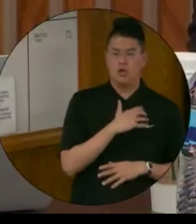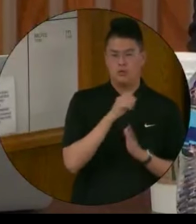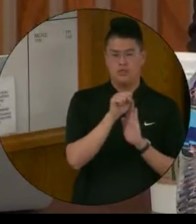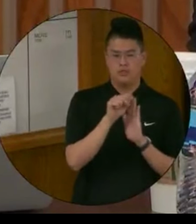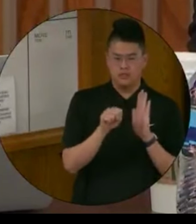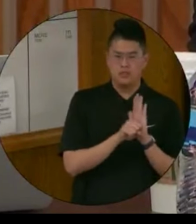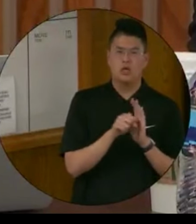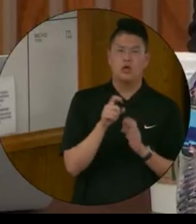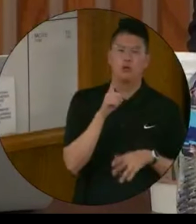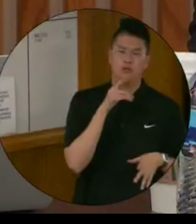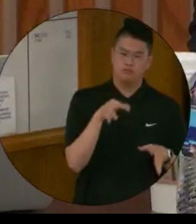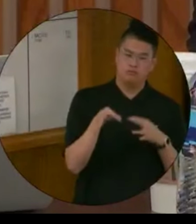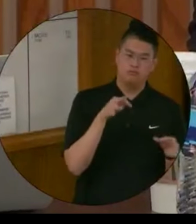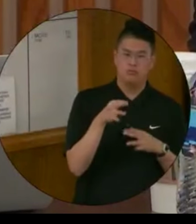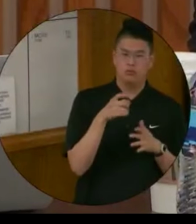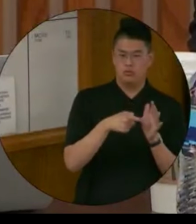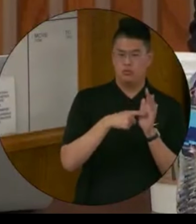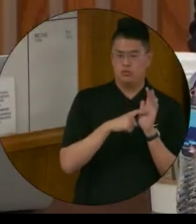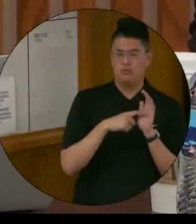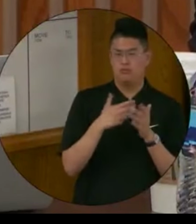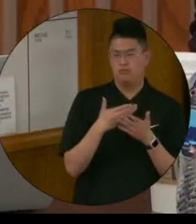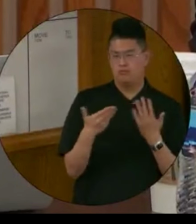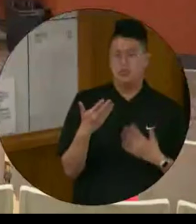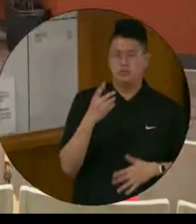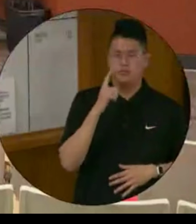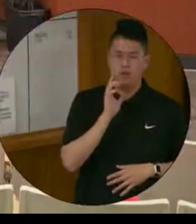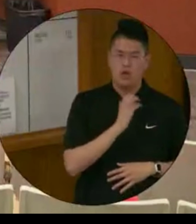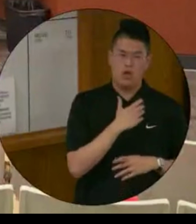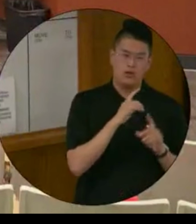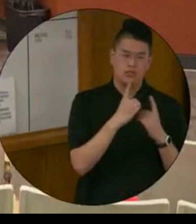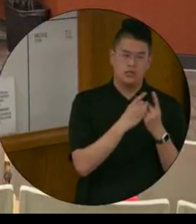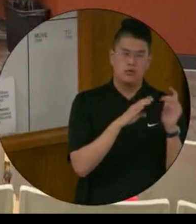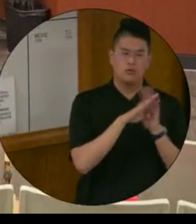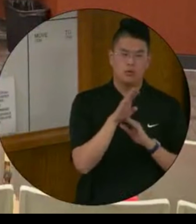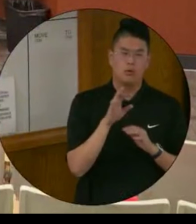critical pieces that the district needs to be successful. Thank you, Trustee Garcia-Morales.